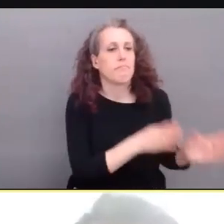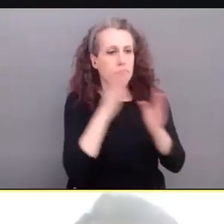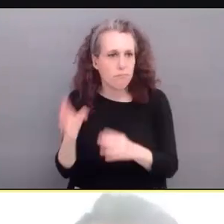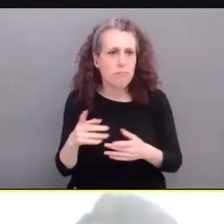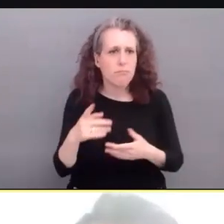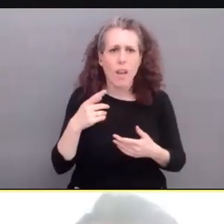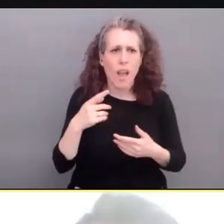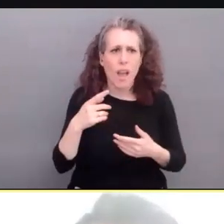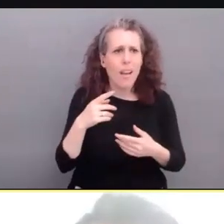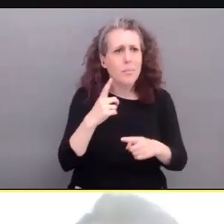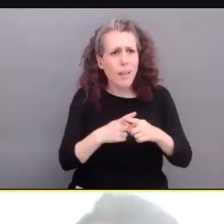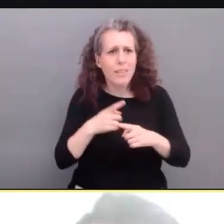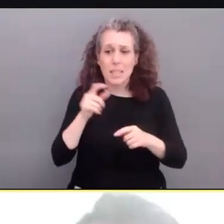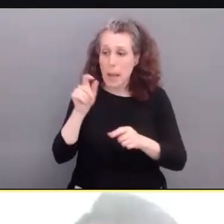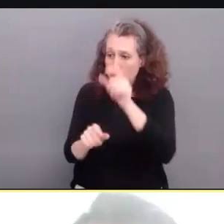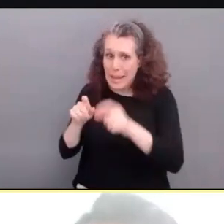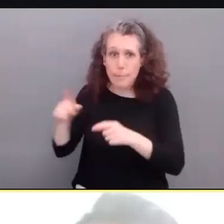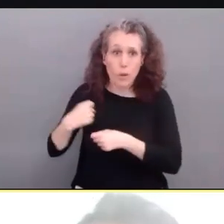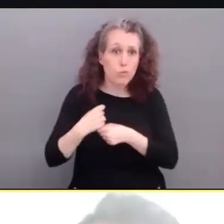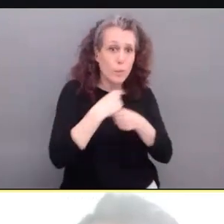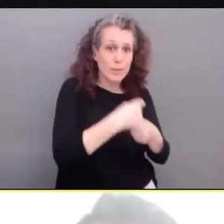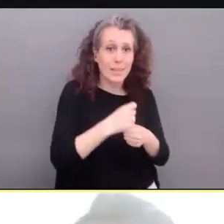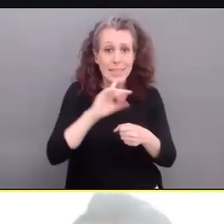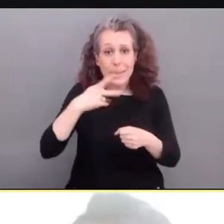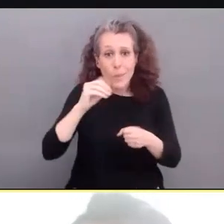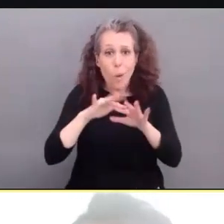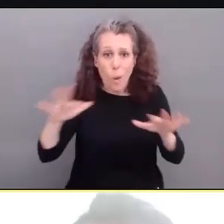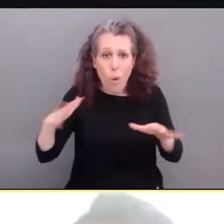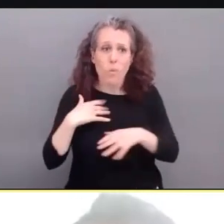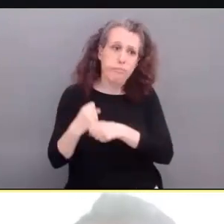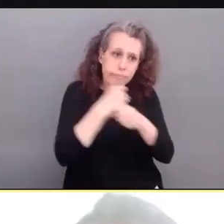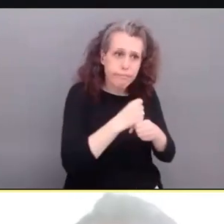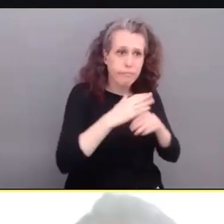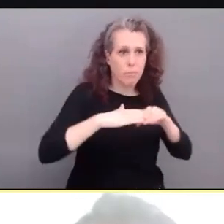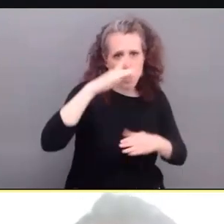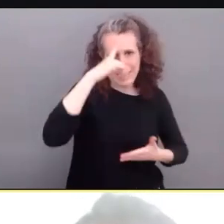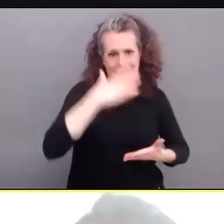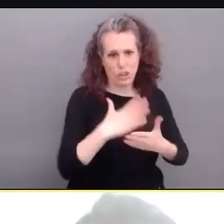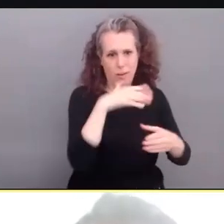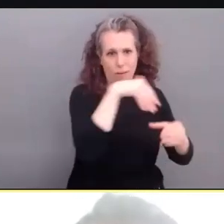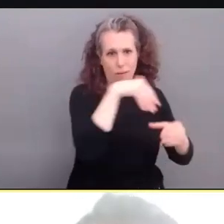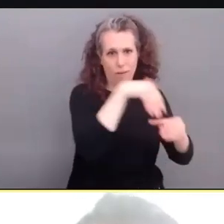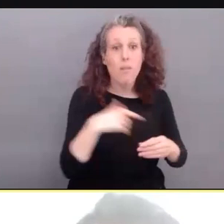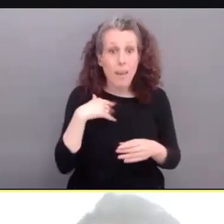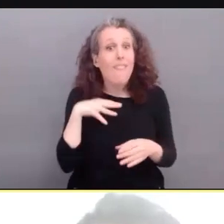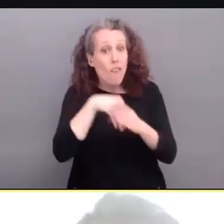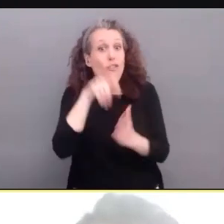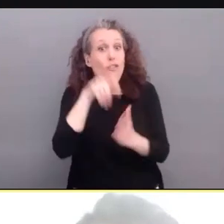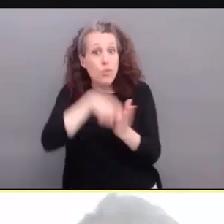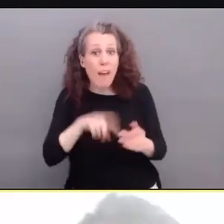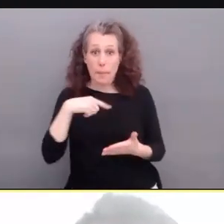decision-making power to users' representations. For example, we are involved in the drafting, but we don't have a voting